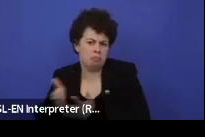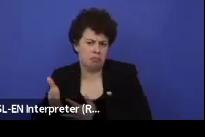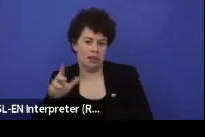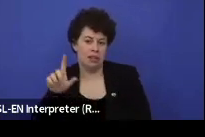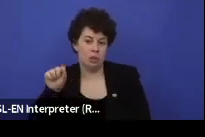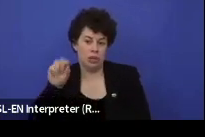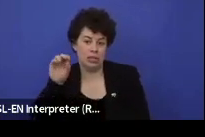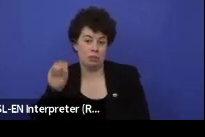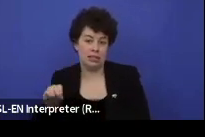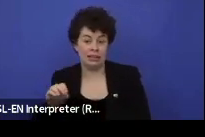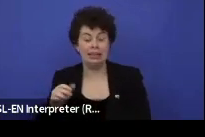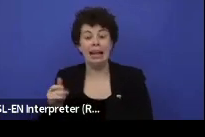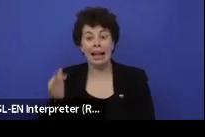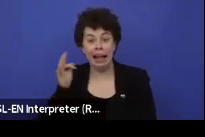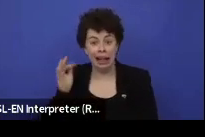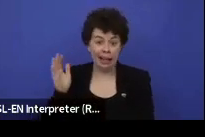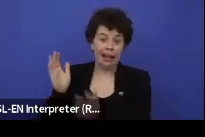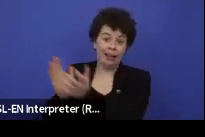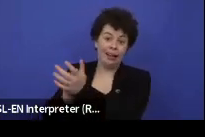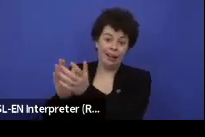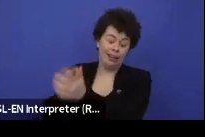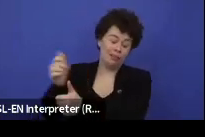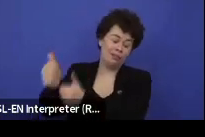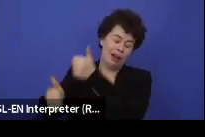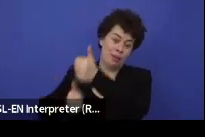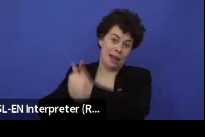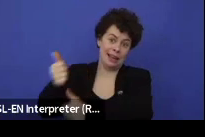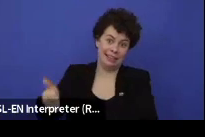fair play to them. I think it sounds